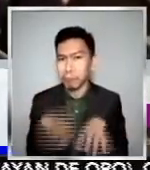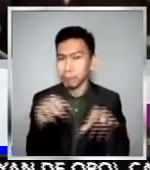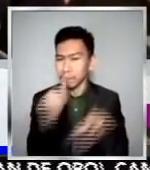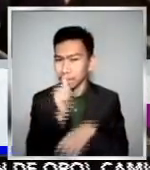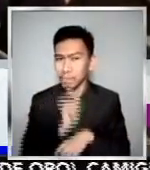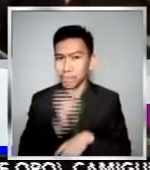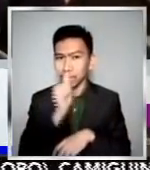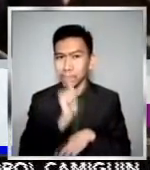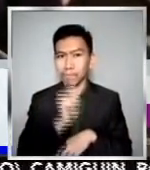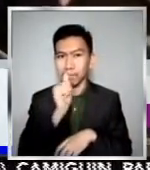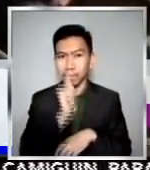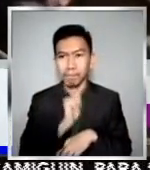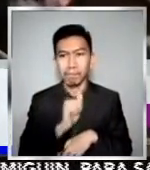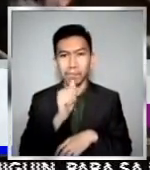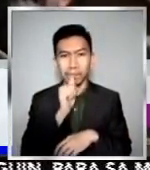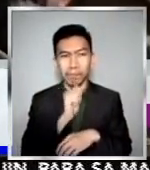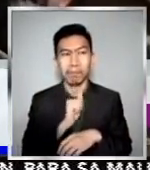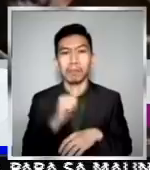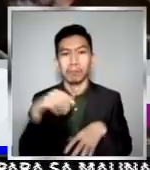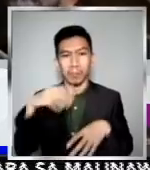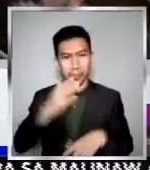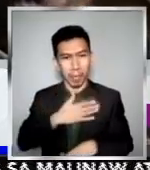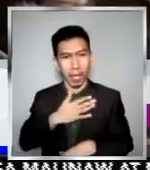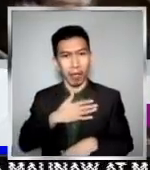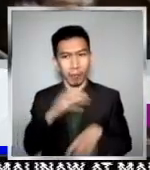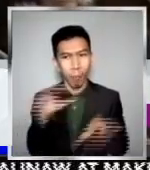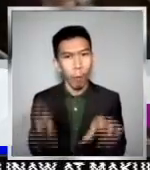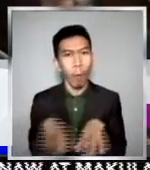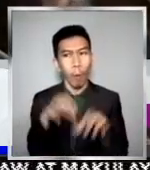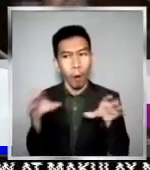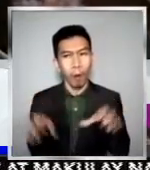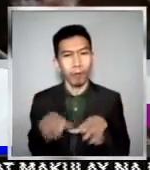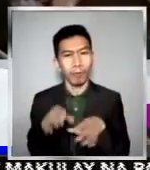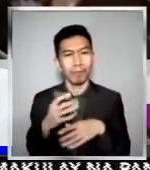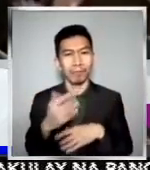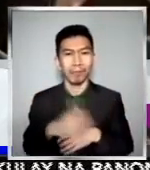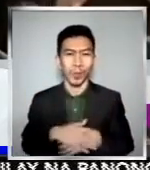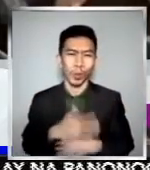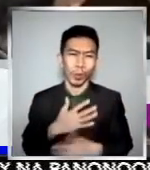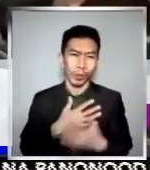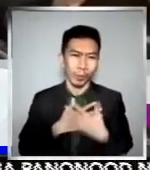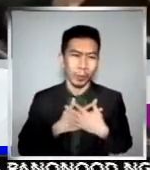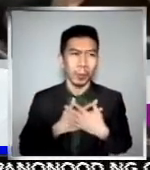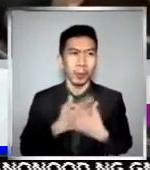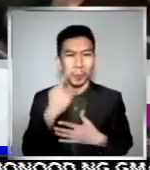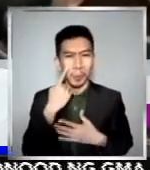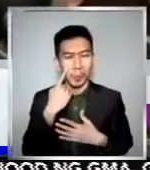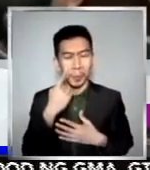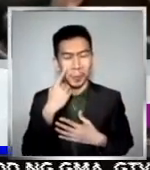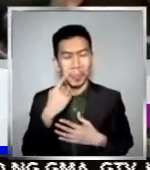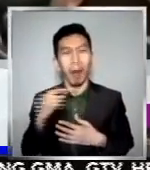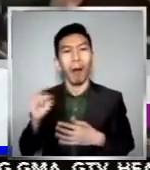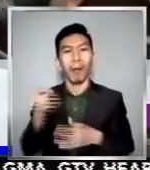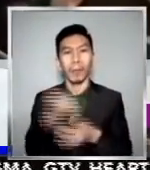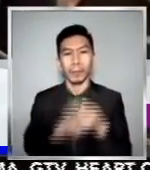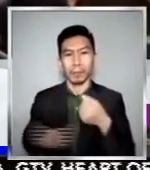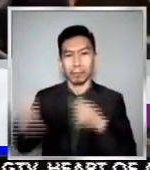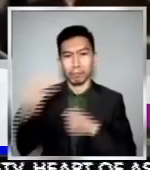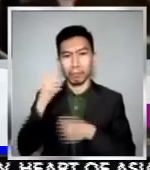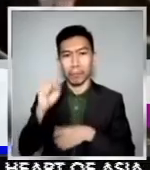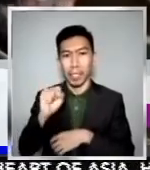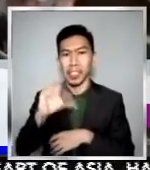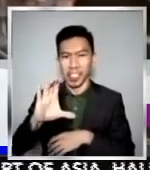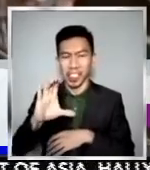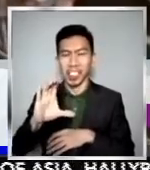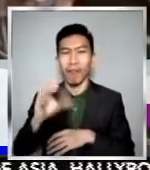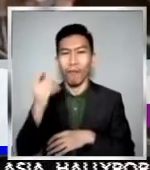entire professional career. Naging emosyonal si outgoing Chief Justice Justado Peralta sa kanyang farewell speech sa